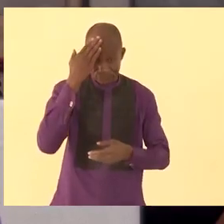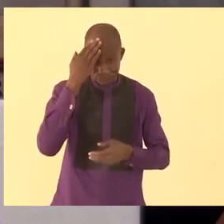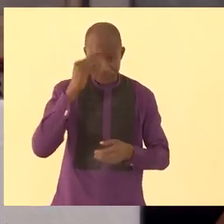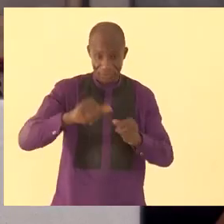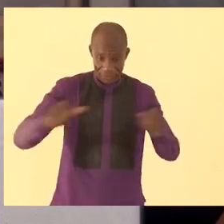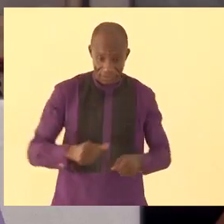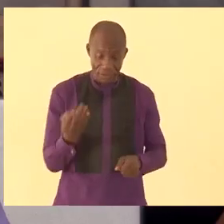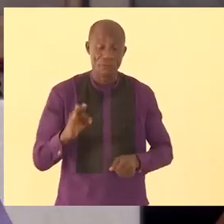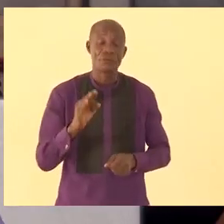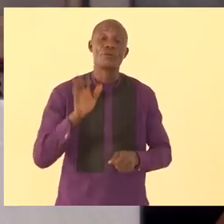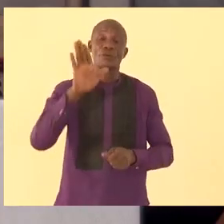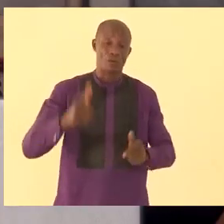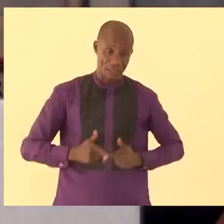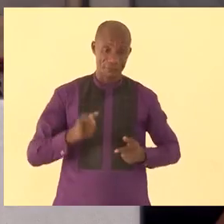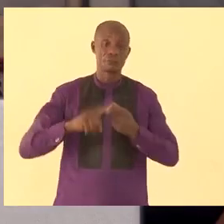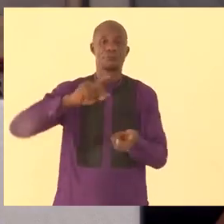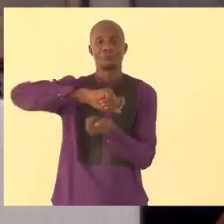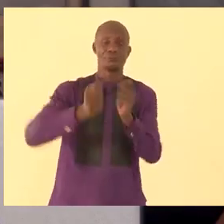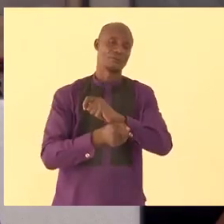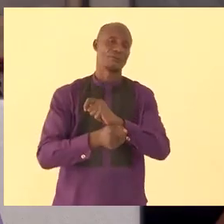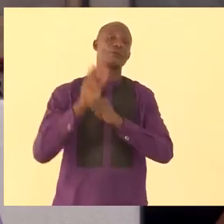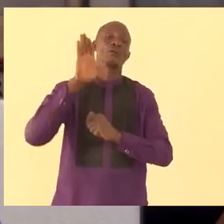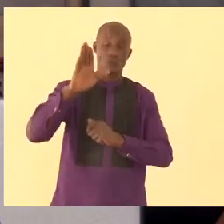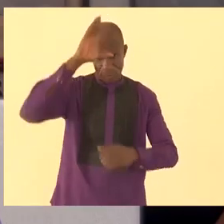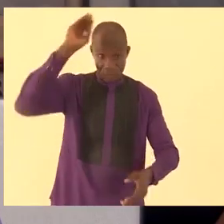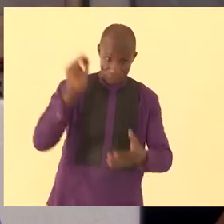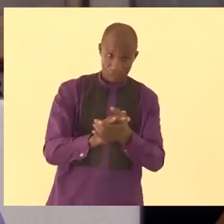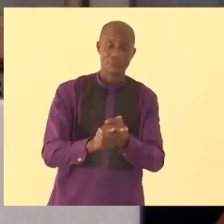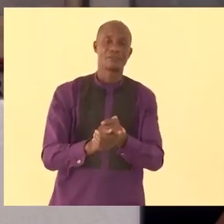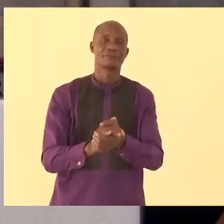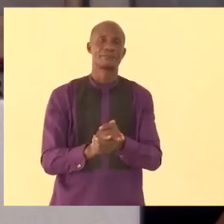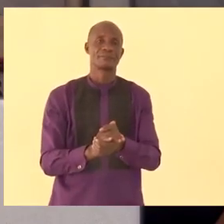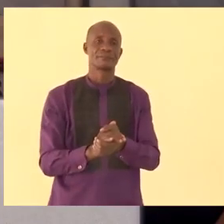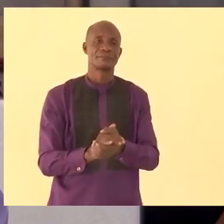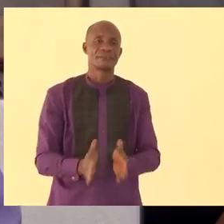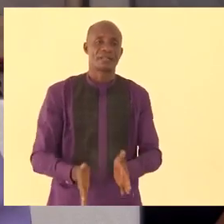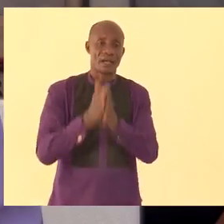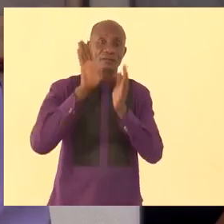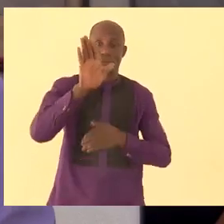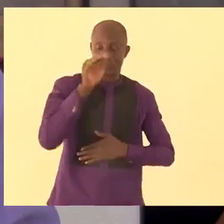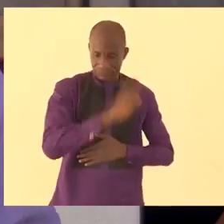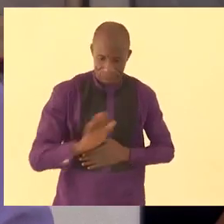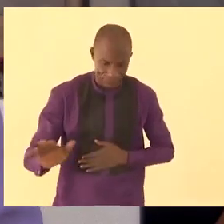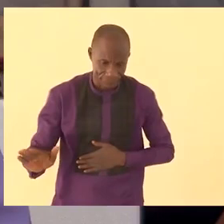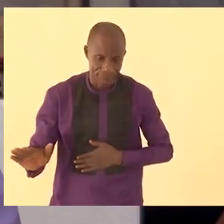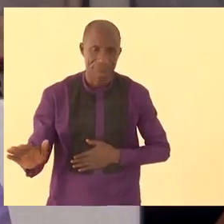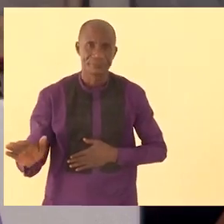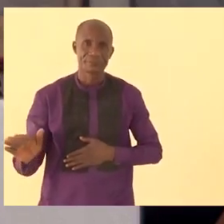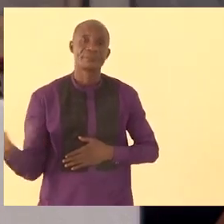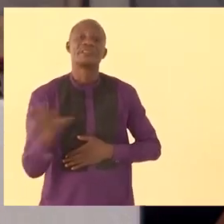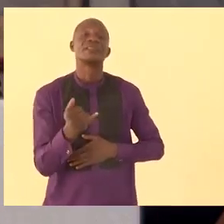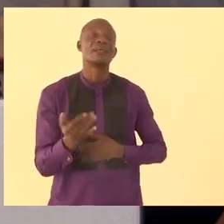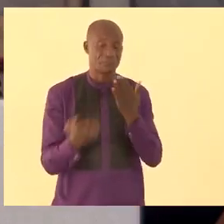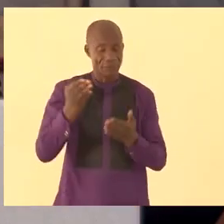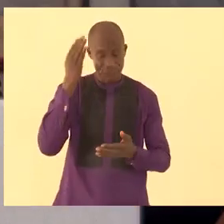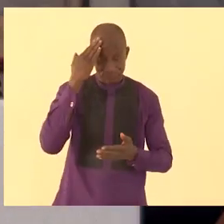need to change. Your husband is likely to know some areas of life. In fact, ask your children. They